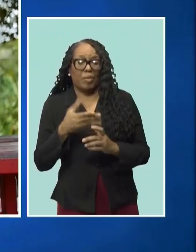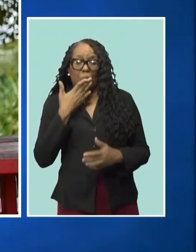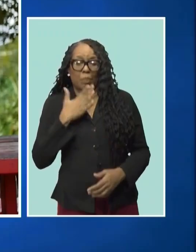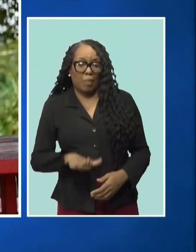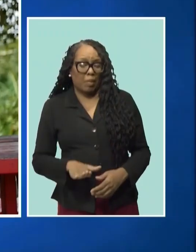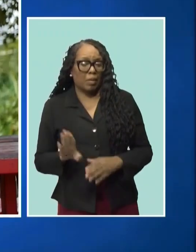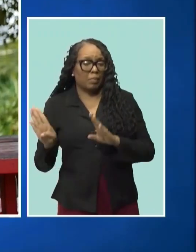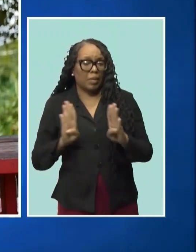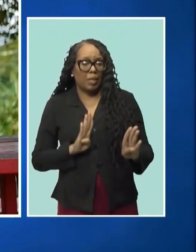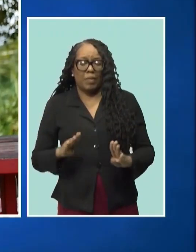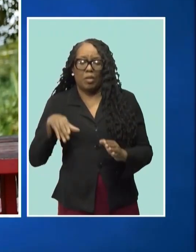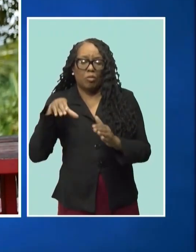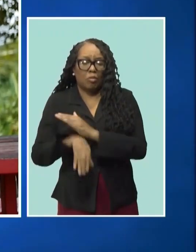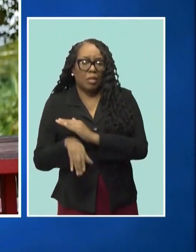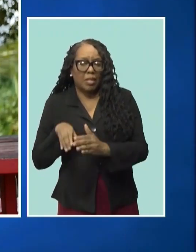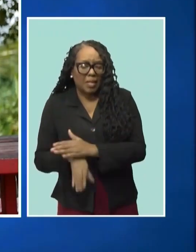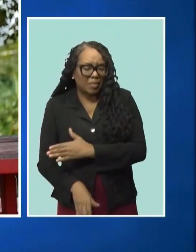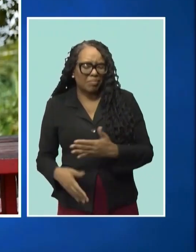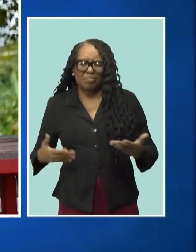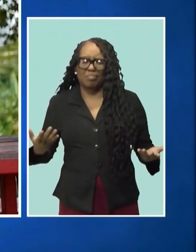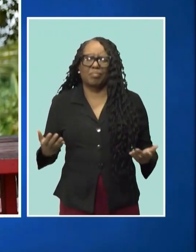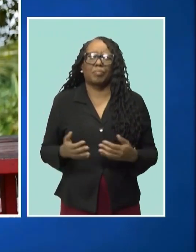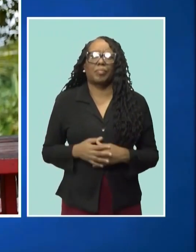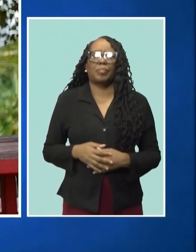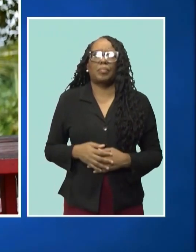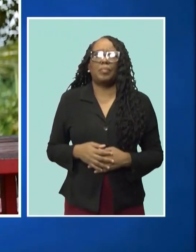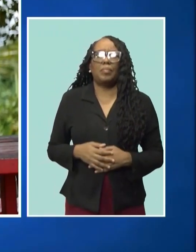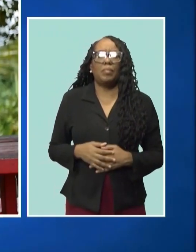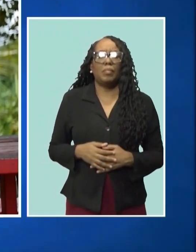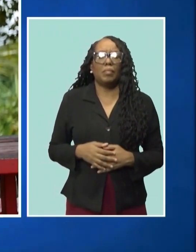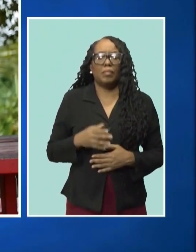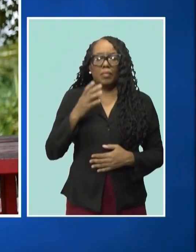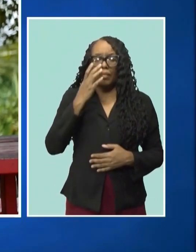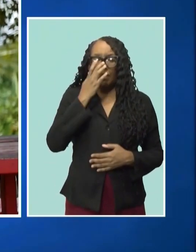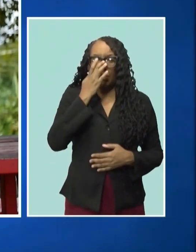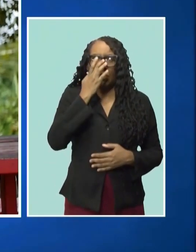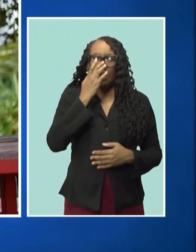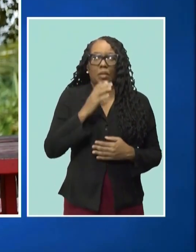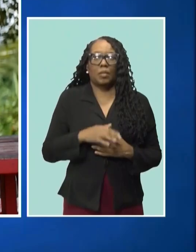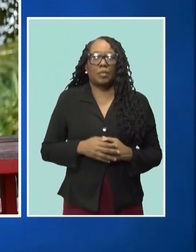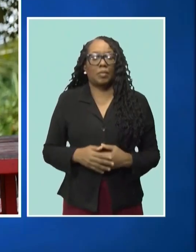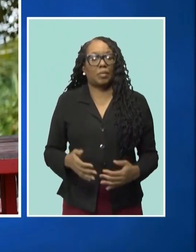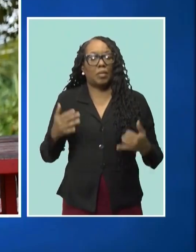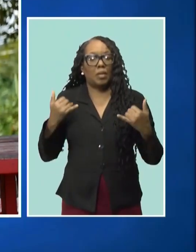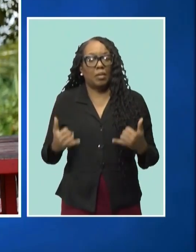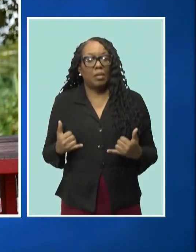who feel that there's haze around The Pine now, all of them is Boy Scouts. You need soldiers,